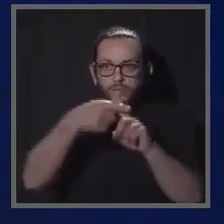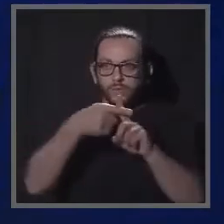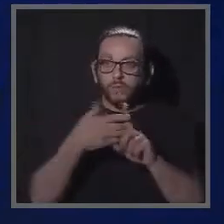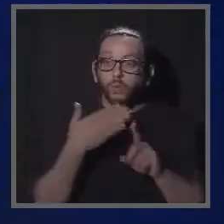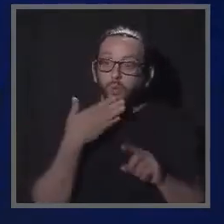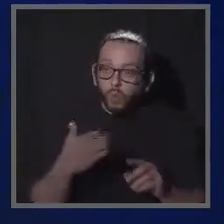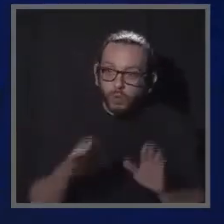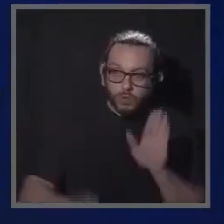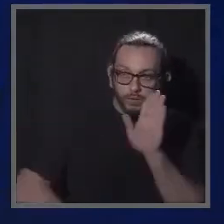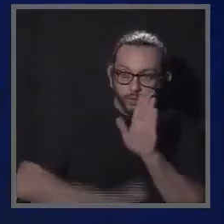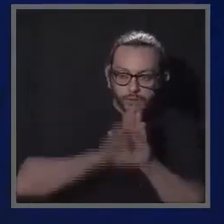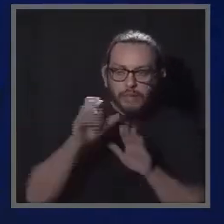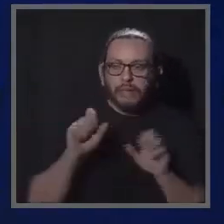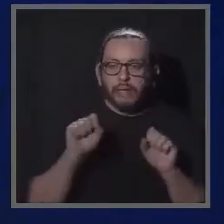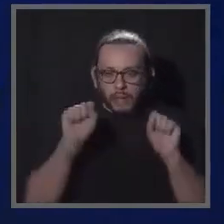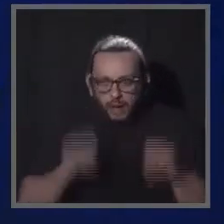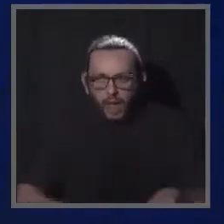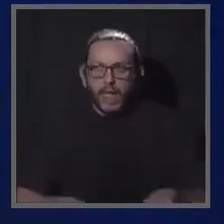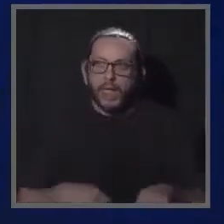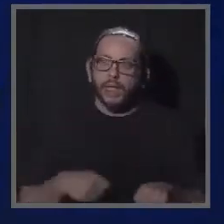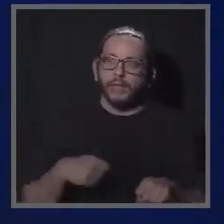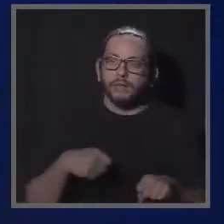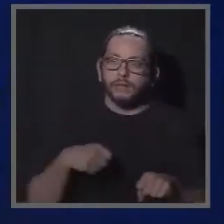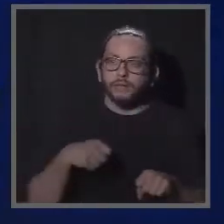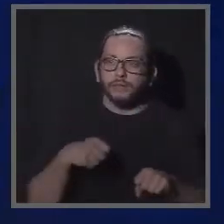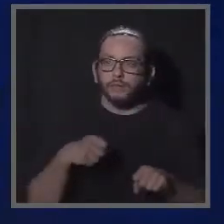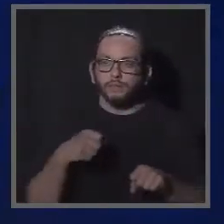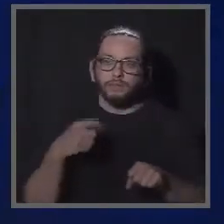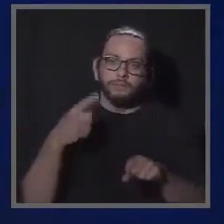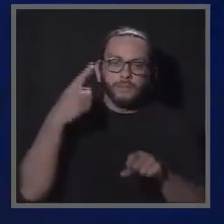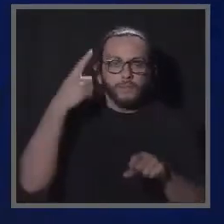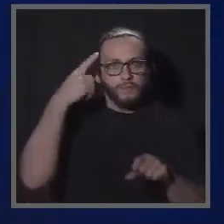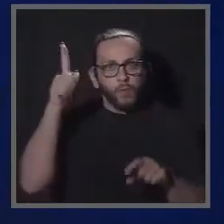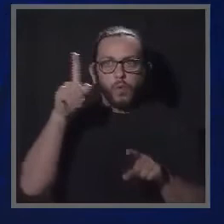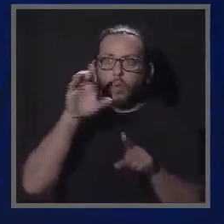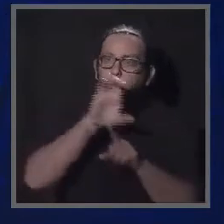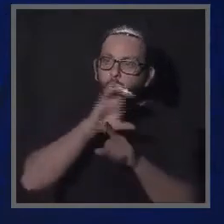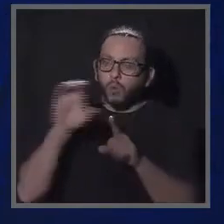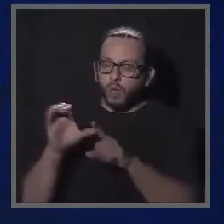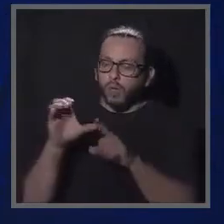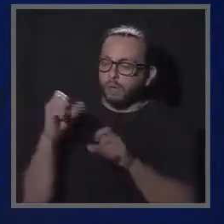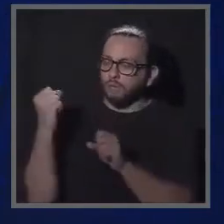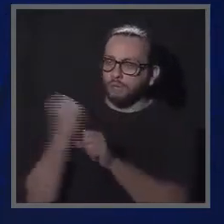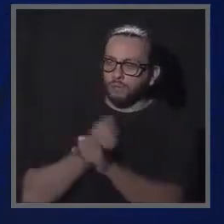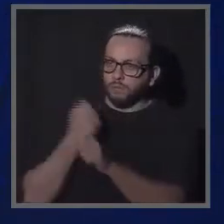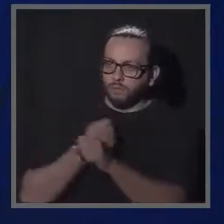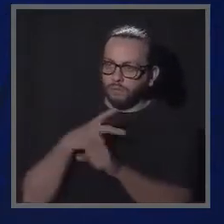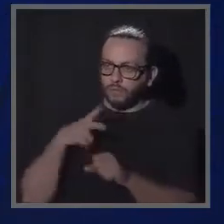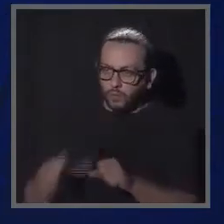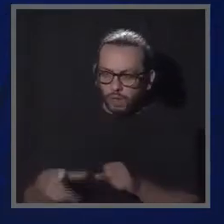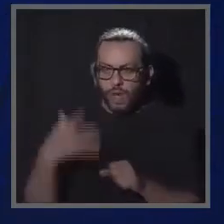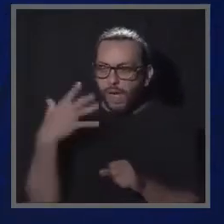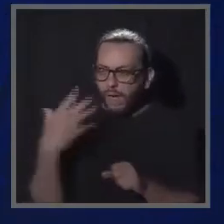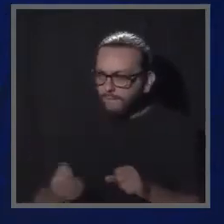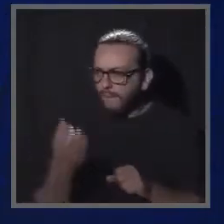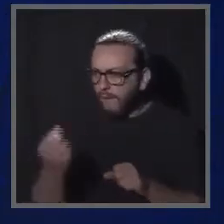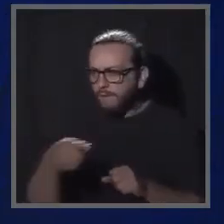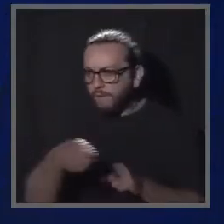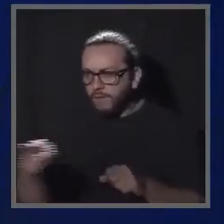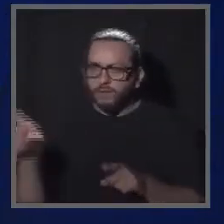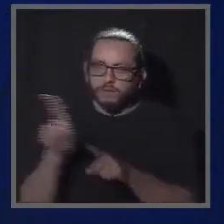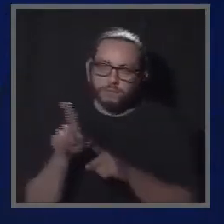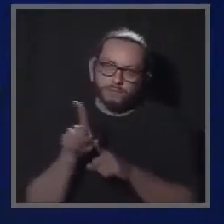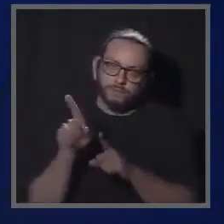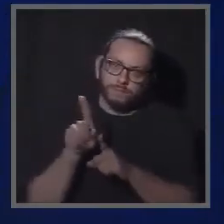cultural citizenship to all people, for them to acknowledge that they have cultural rights and cultural duties.